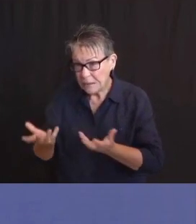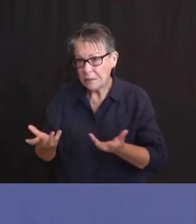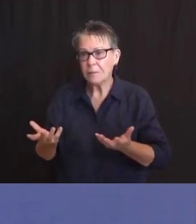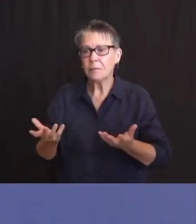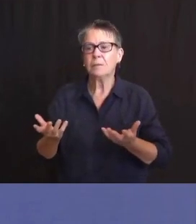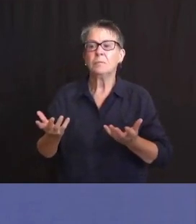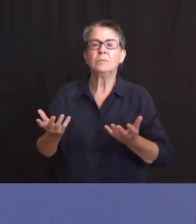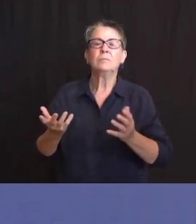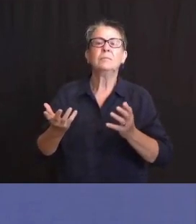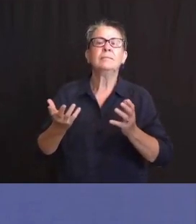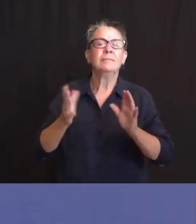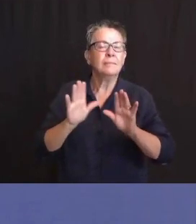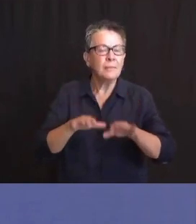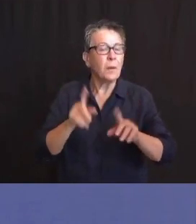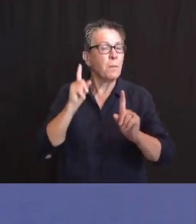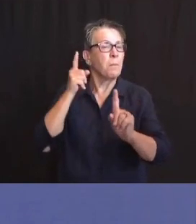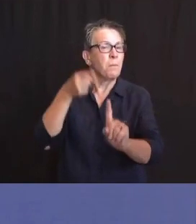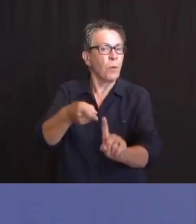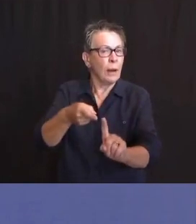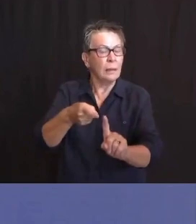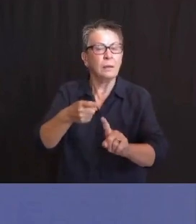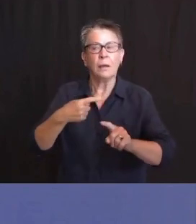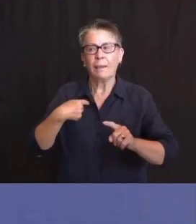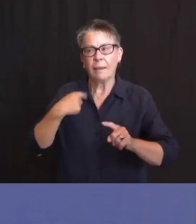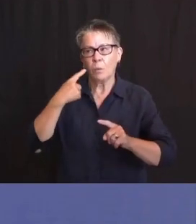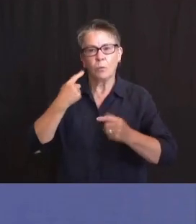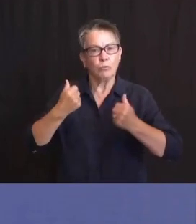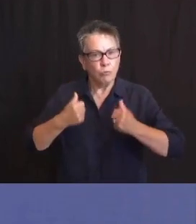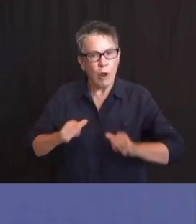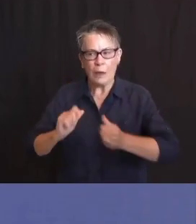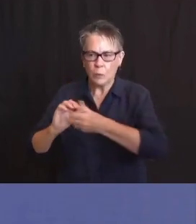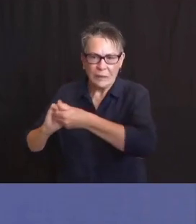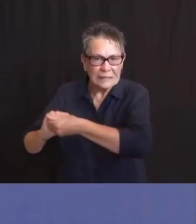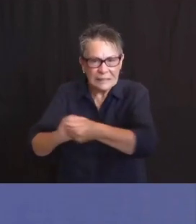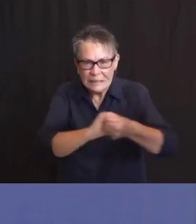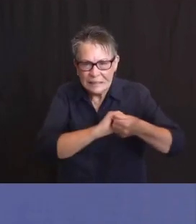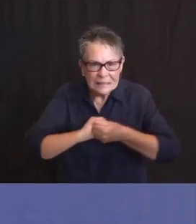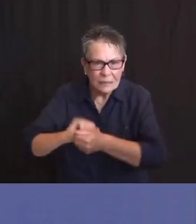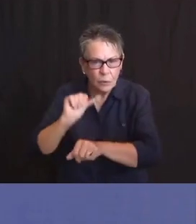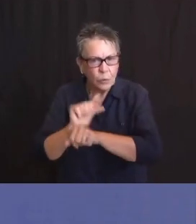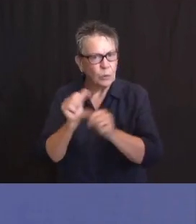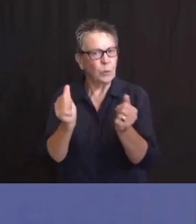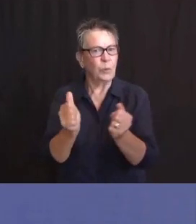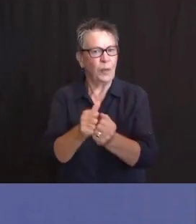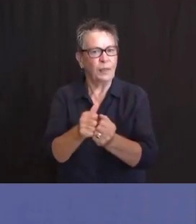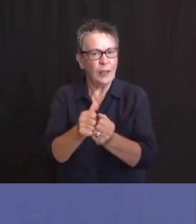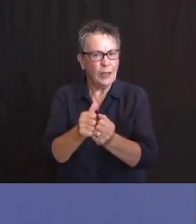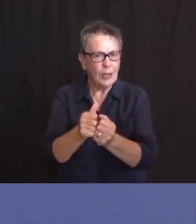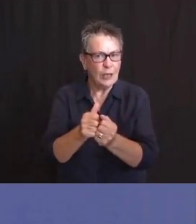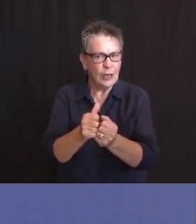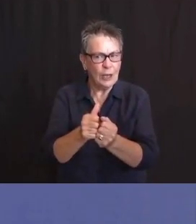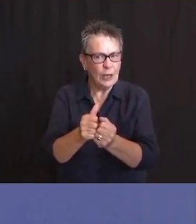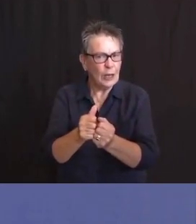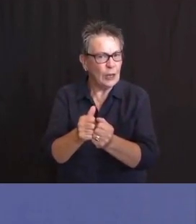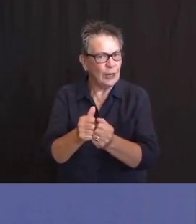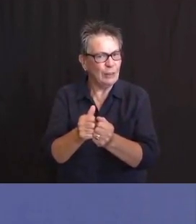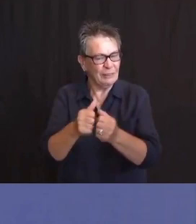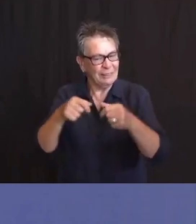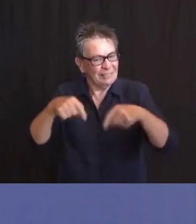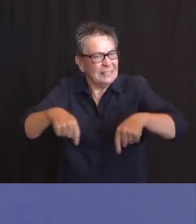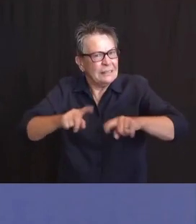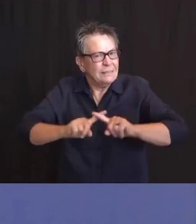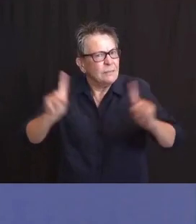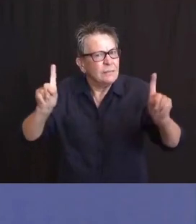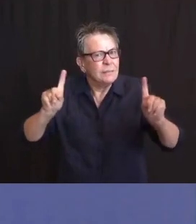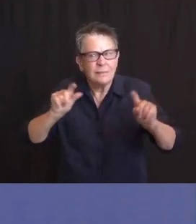and teamwork trying to get to the right place, recognizing, as I said to Alex earlier, this is not a normal, and it won't be a normal school year. So